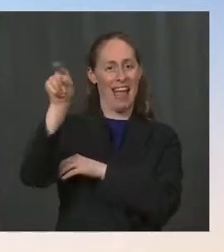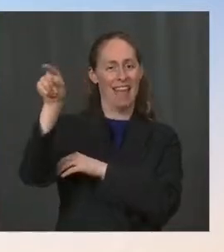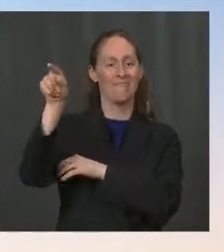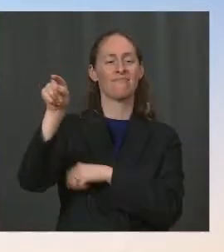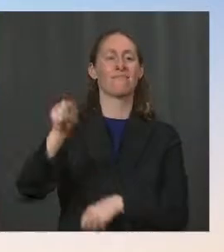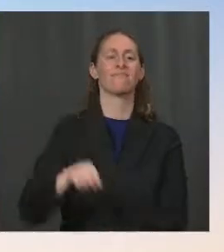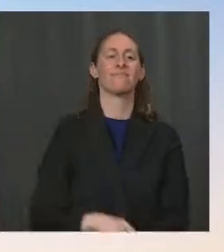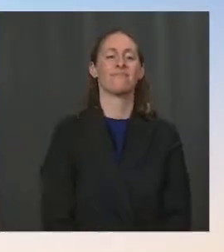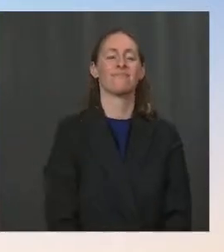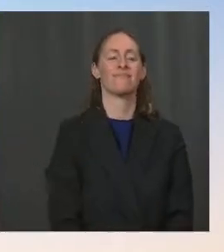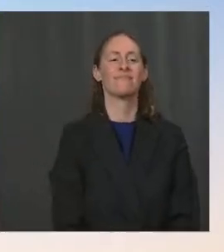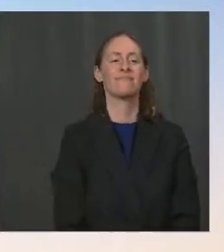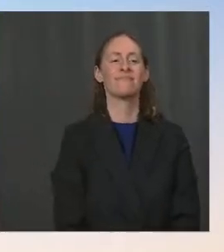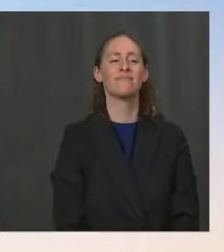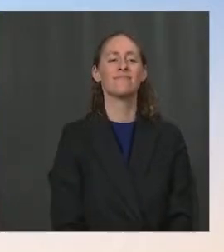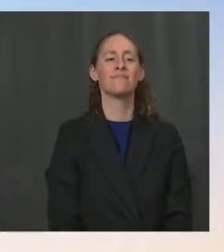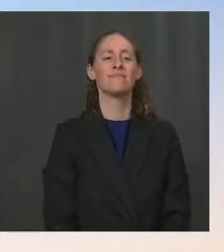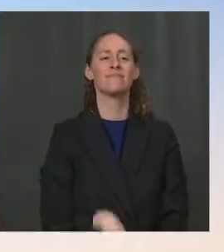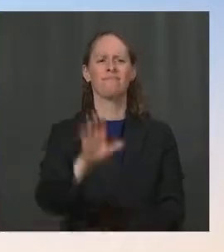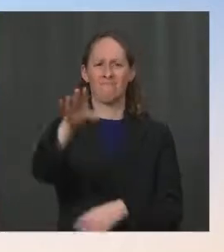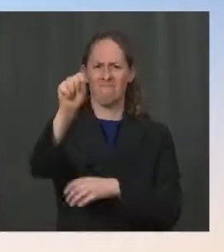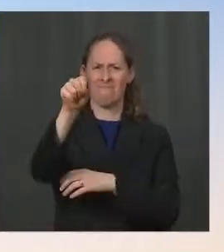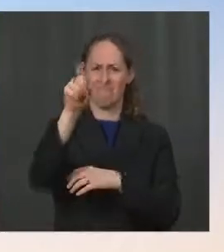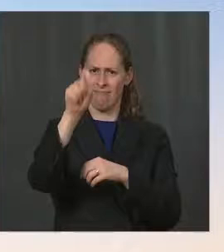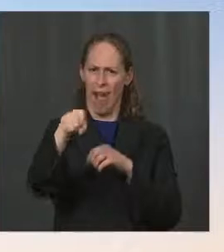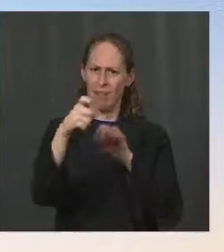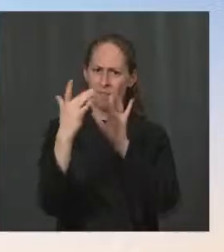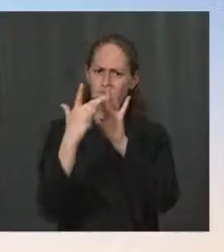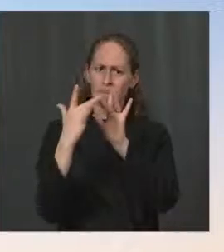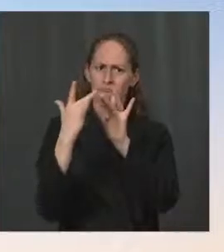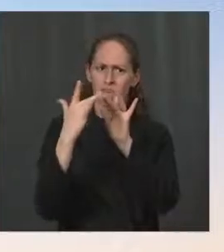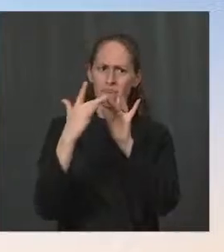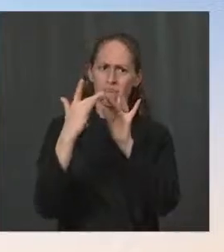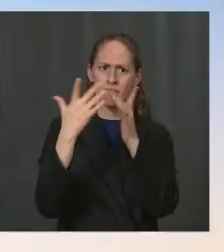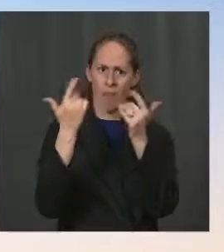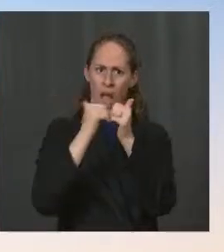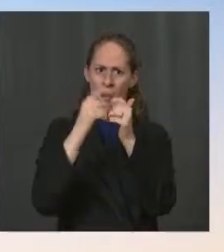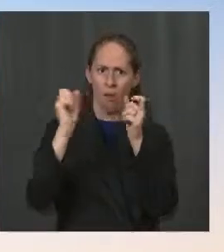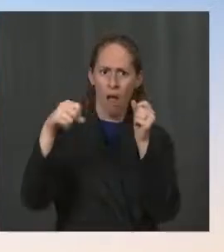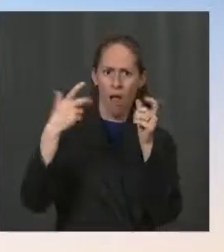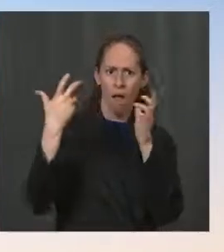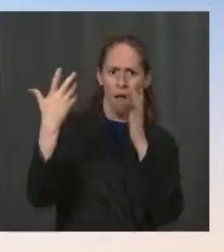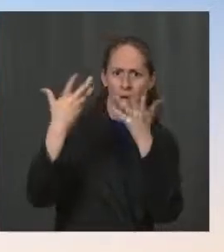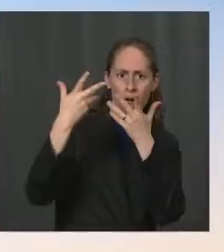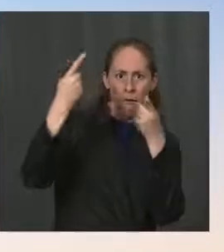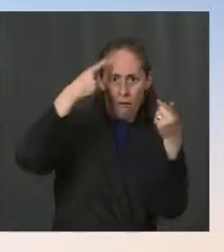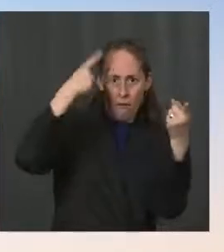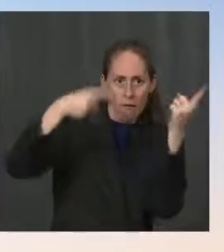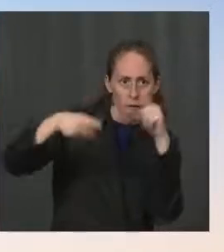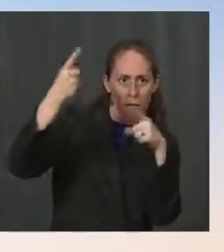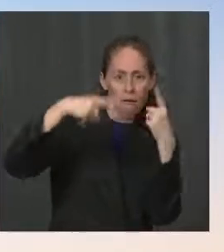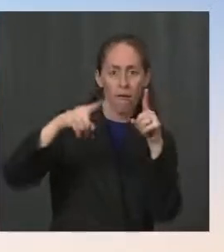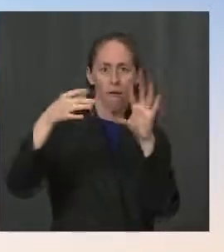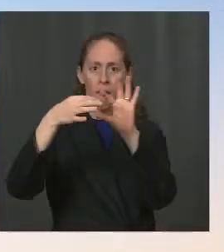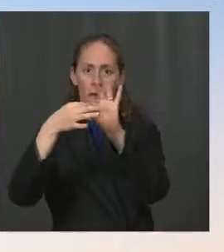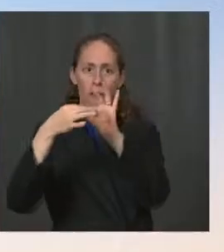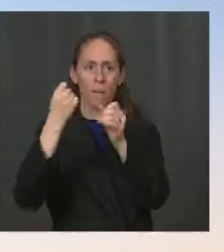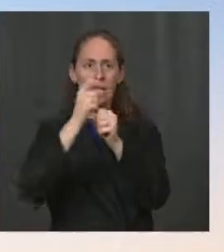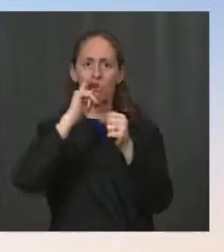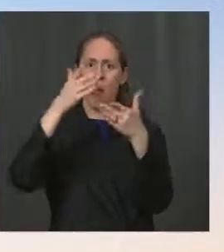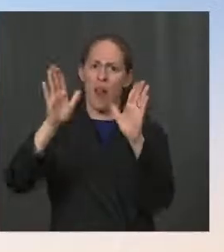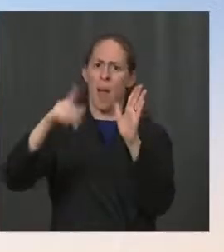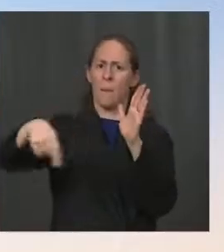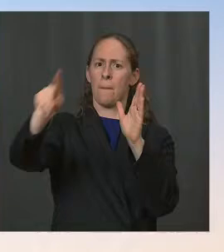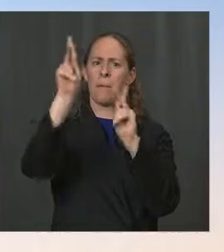to have some form of communication and coordination with the Taliban to continue to evacuate people from the country. They oversee